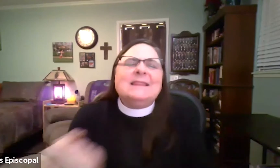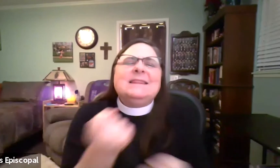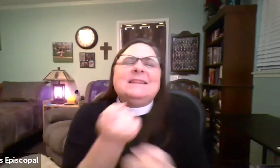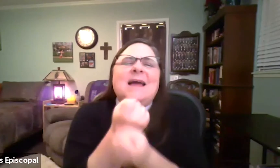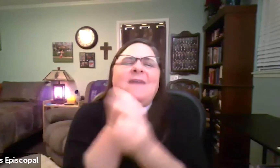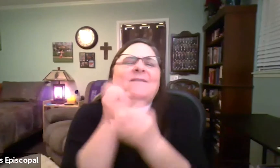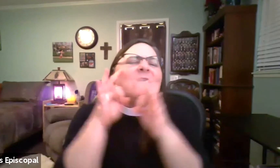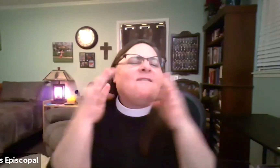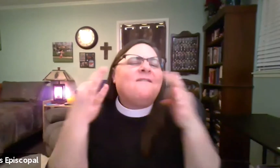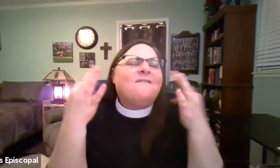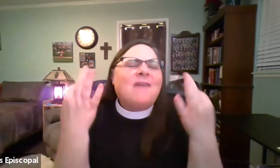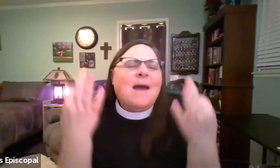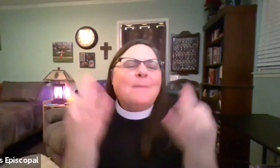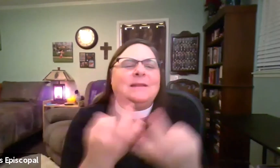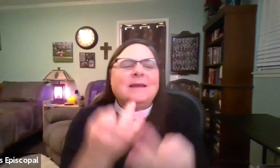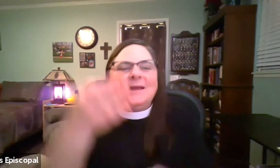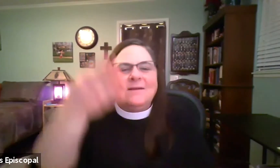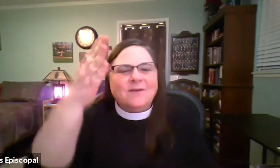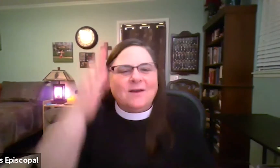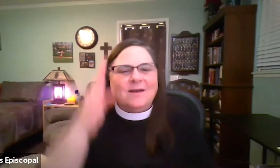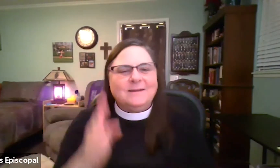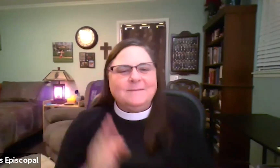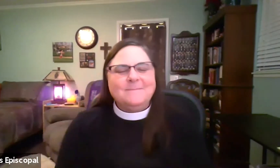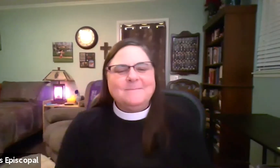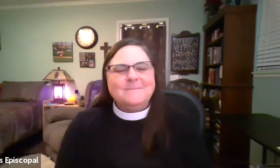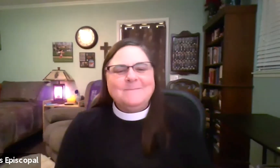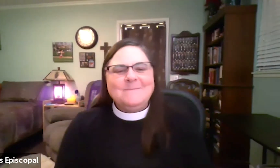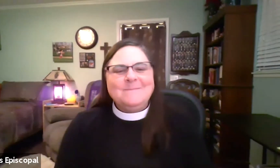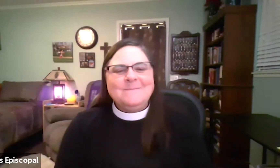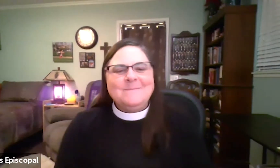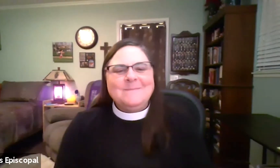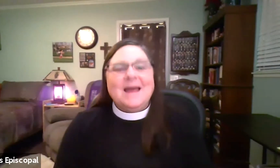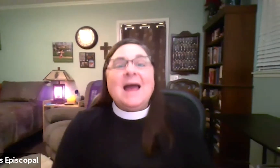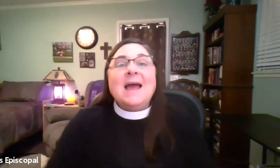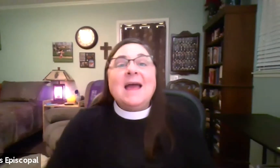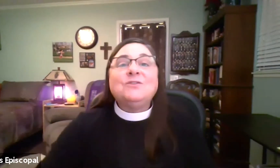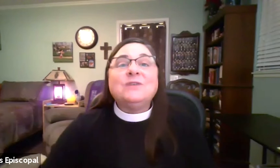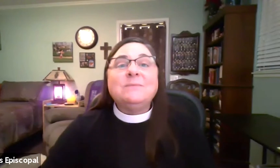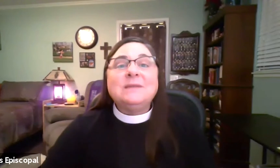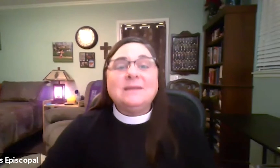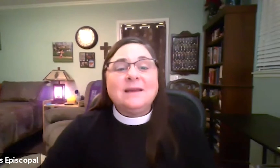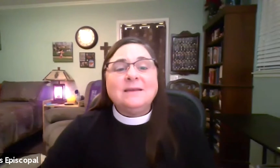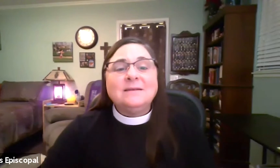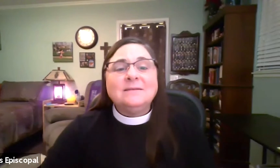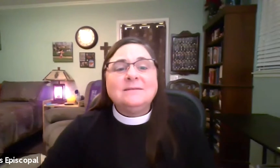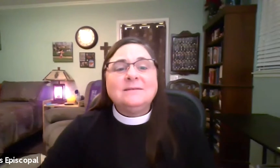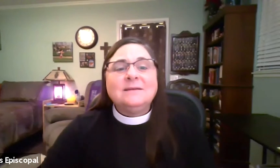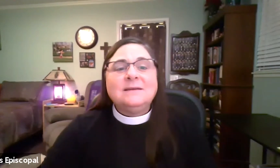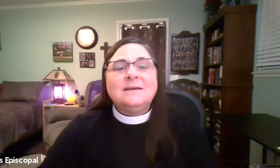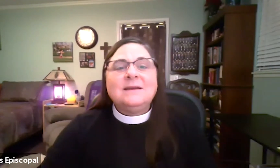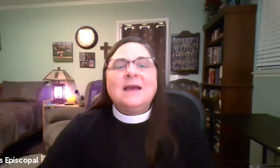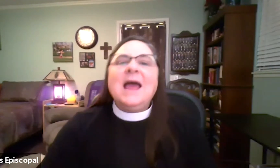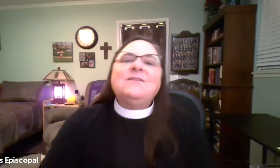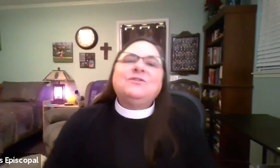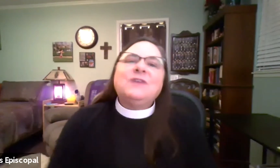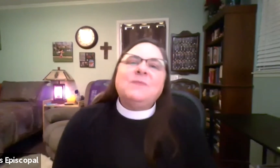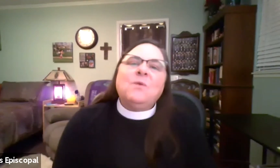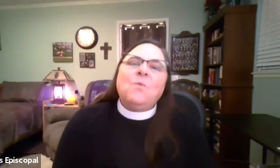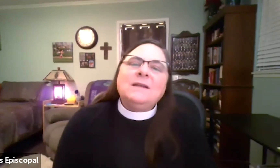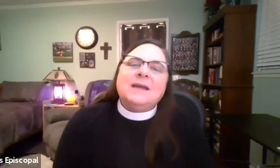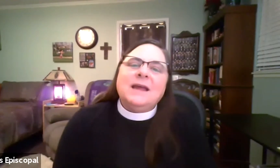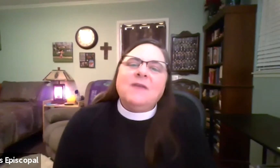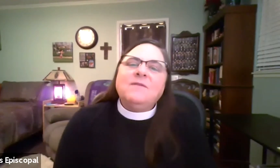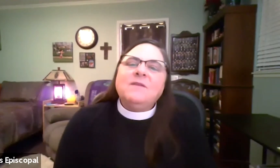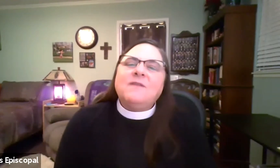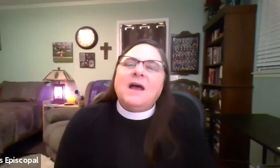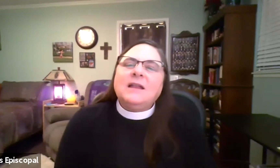big, loving family of God. I have a dream today. I have a dream that